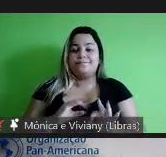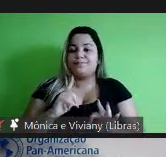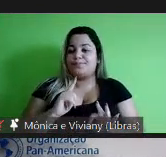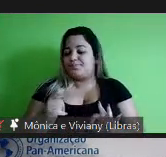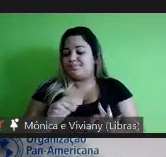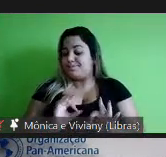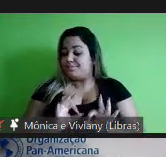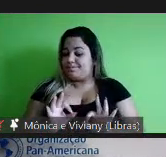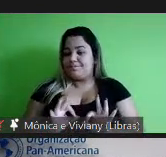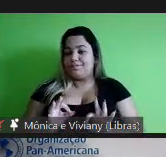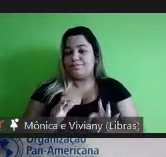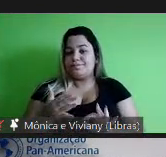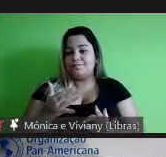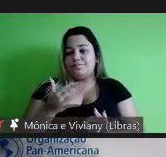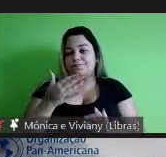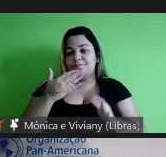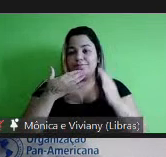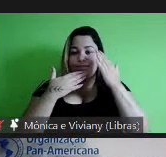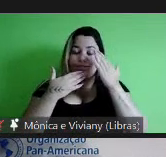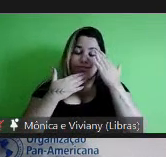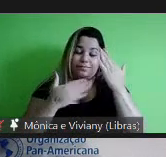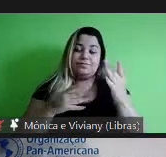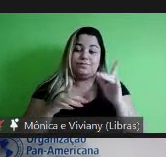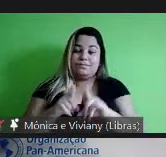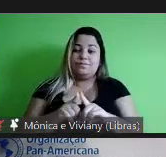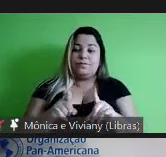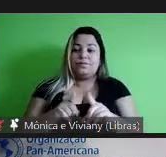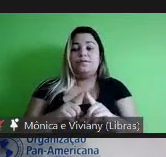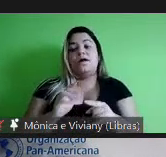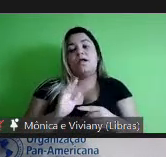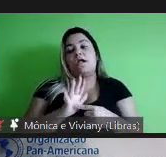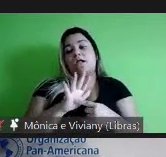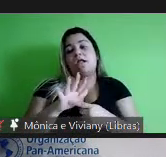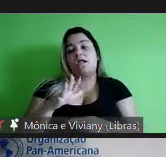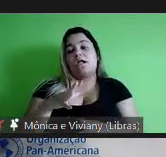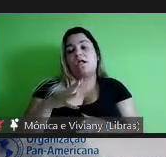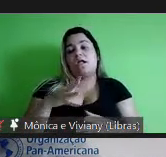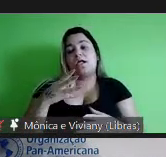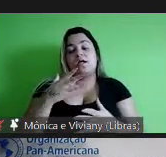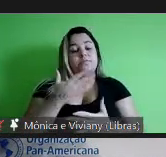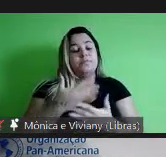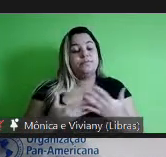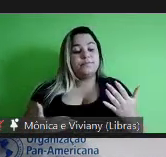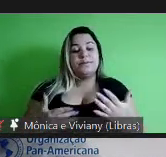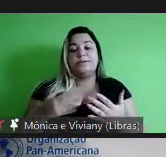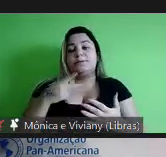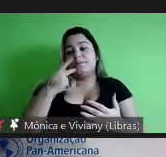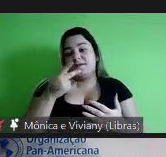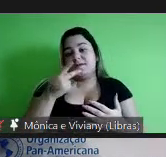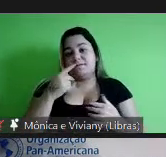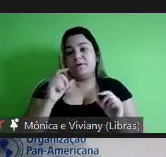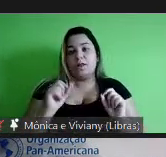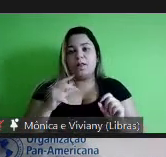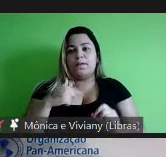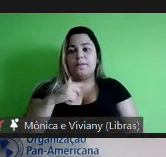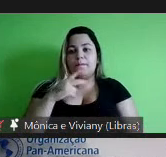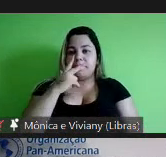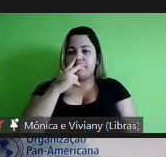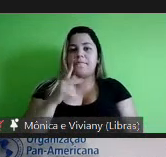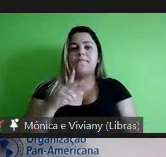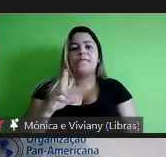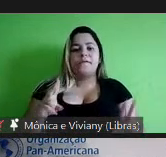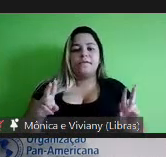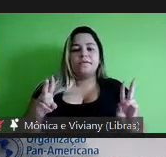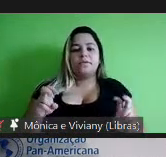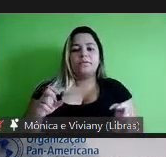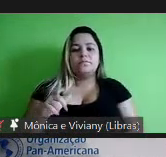brought an aspect that I would like to talk about, which is this endemic. Thank you very much for bringing this aspect. I kind of got lost